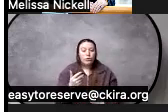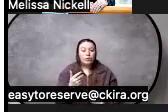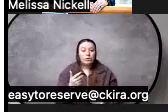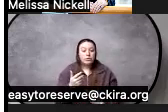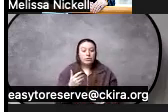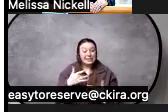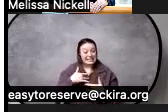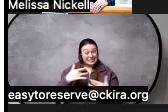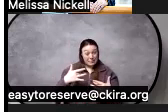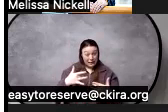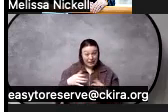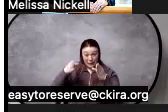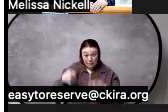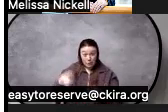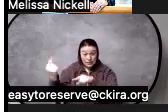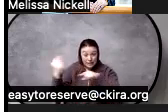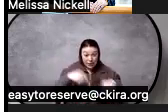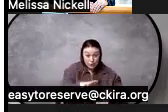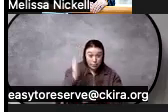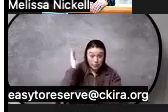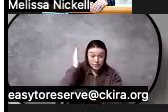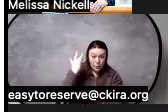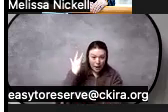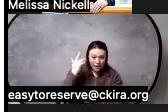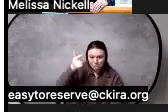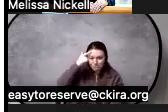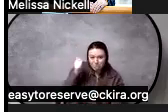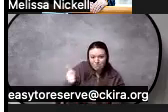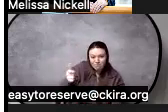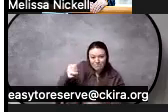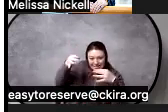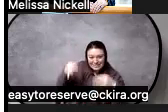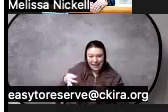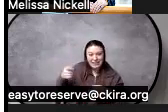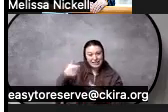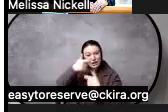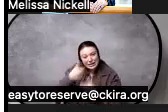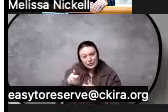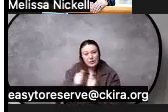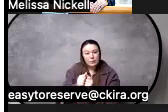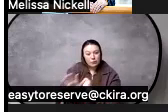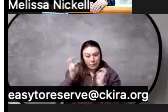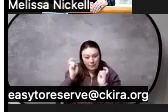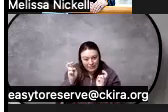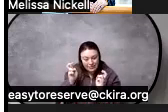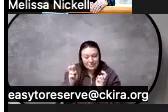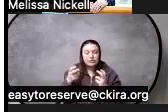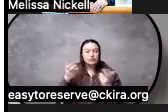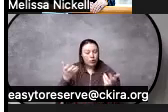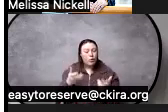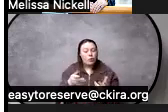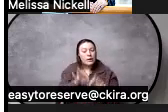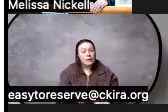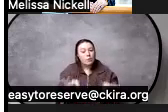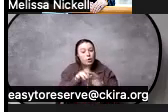because they want to be there and they are extremely interested in your topic. It's important to understand the expectations of